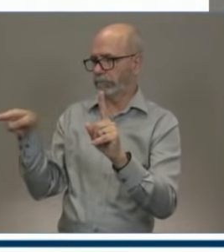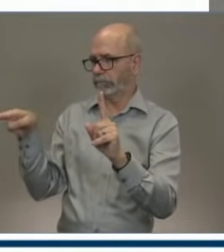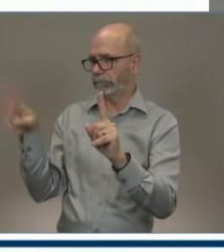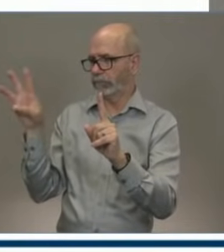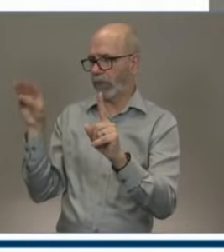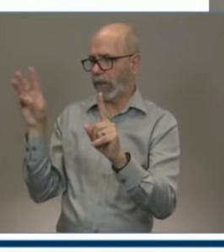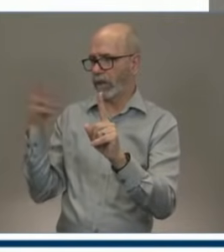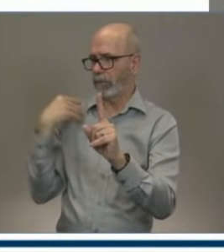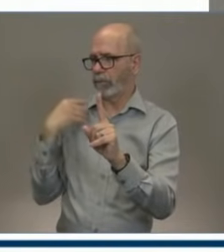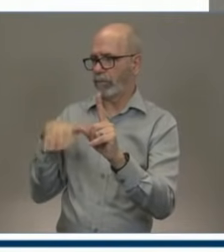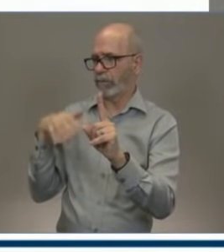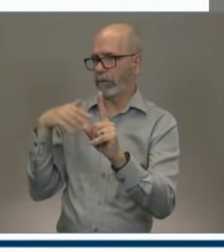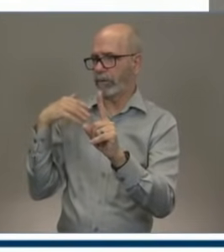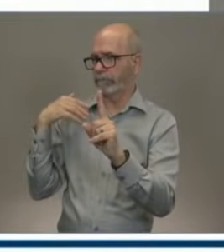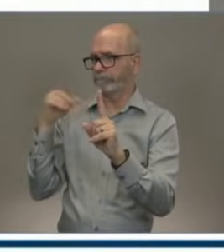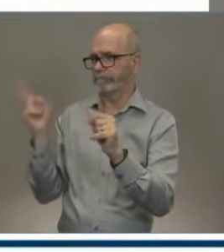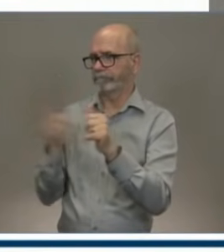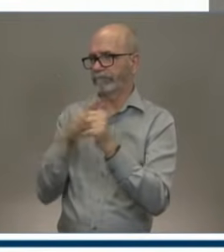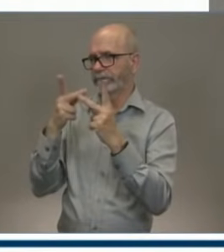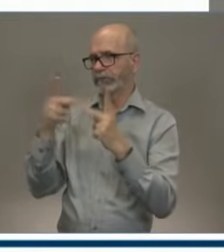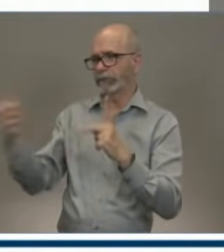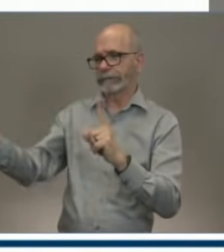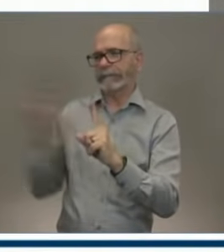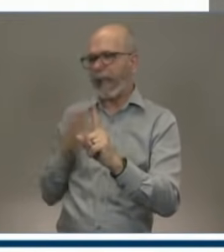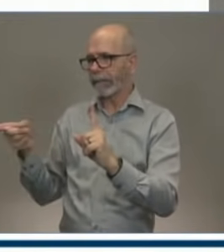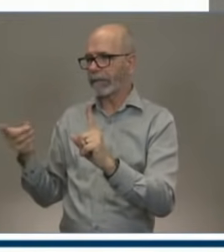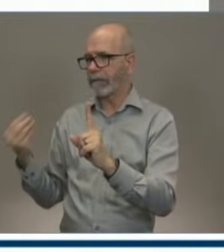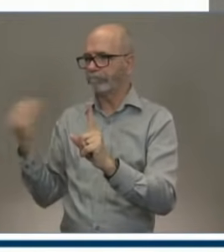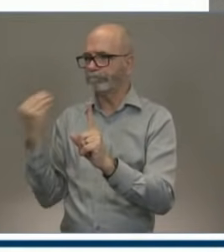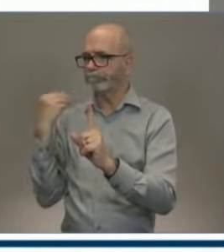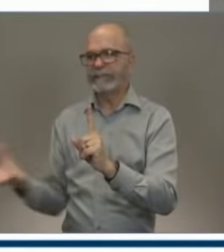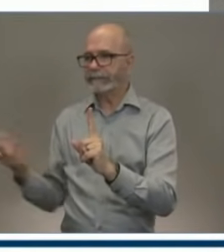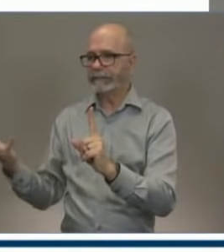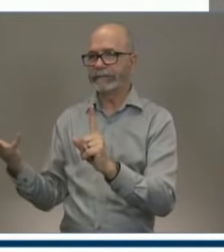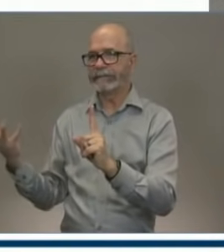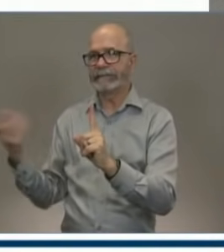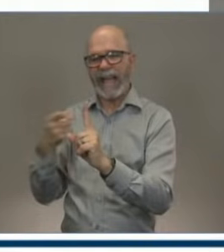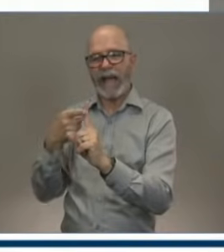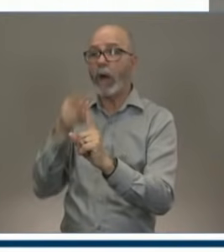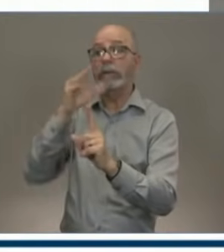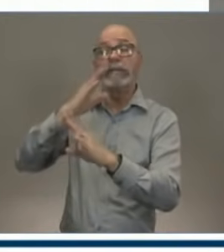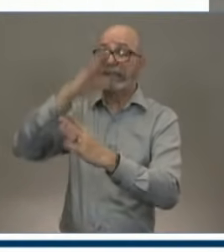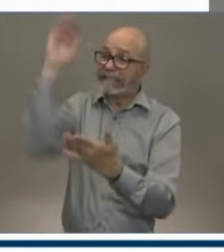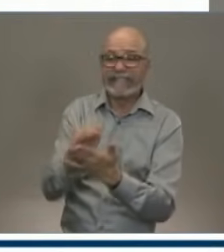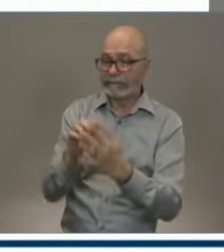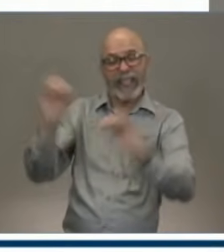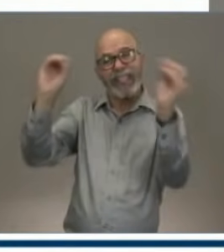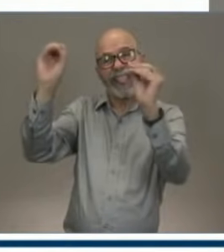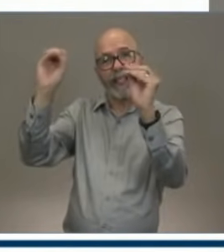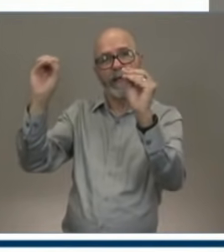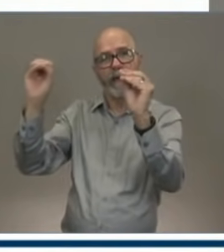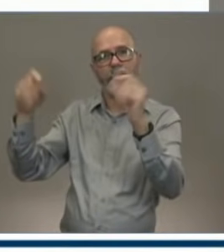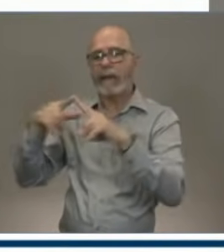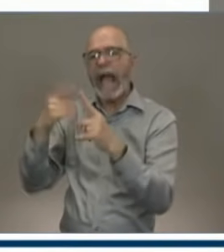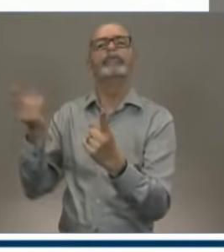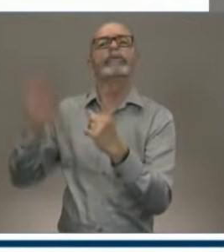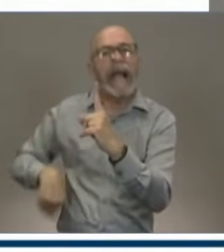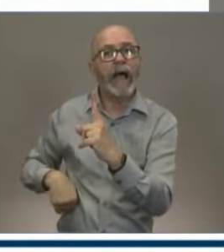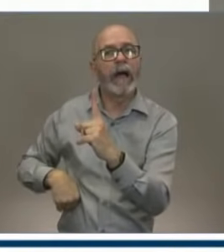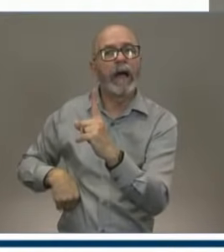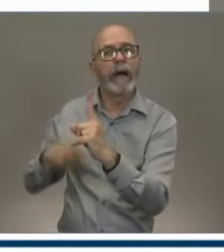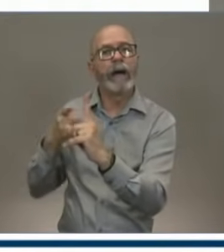full information in the first case, that second individual would actually have been under isolation as a close contact. But because they weren't, they've